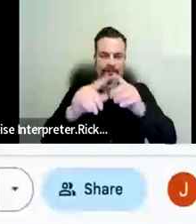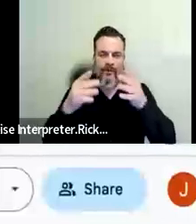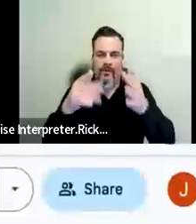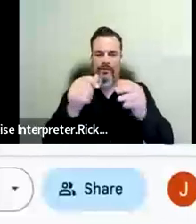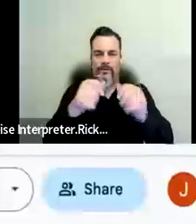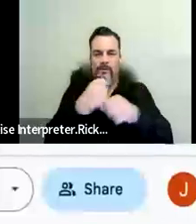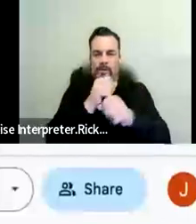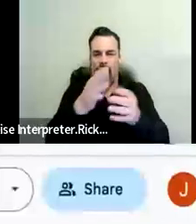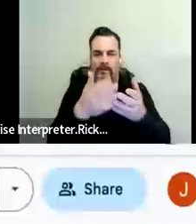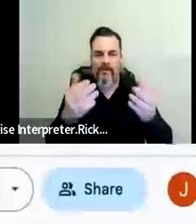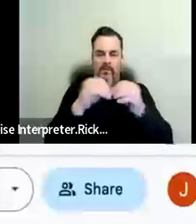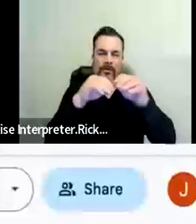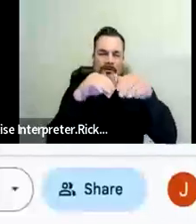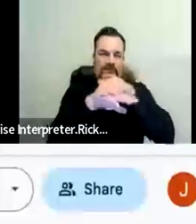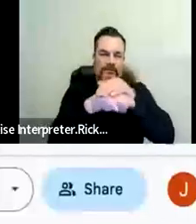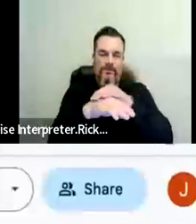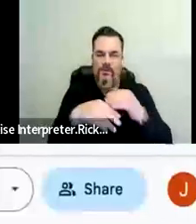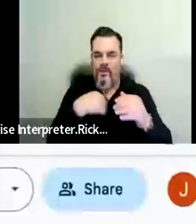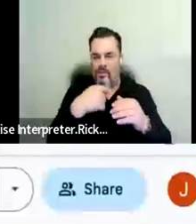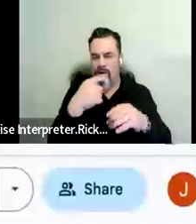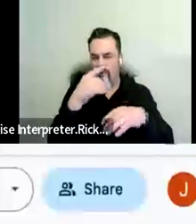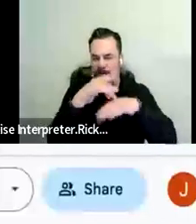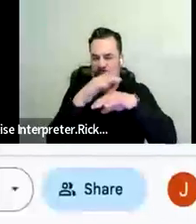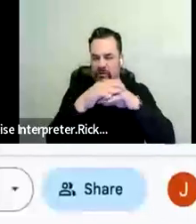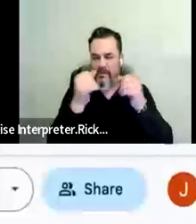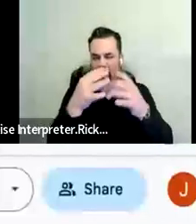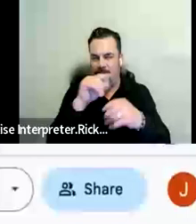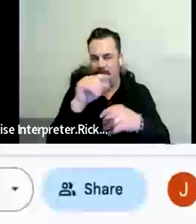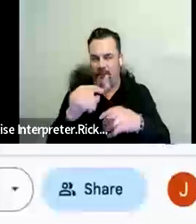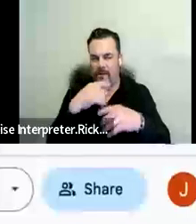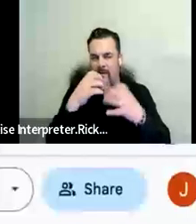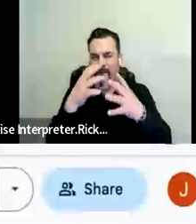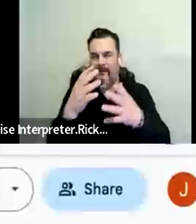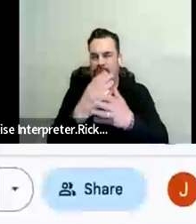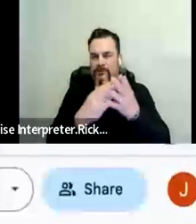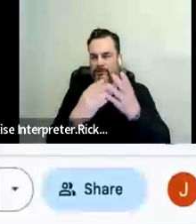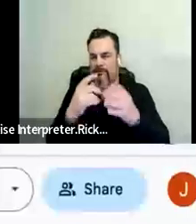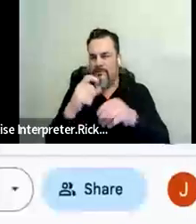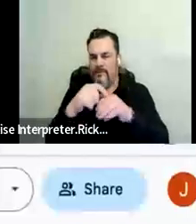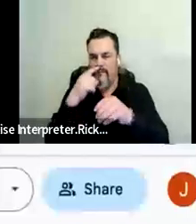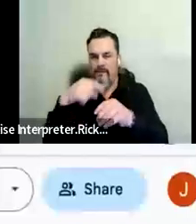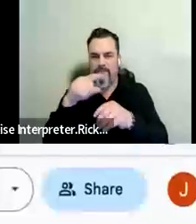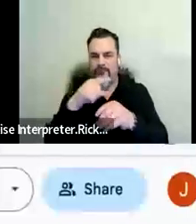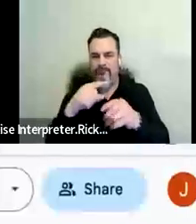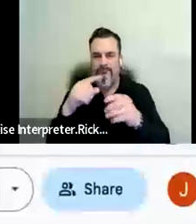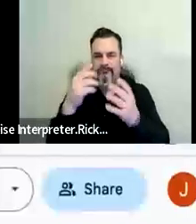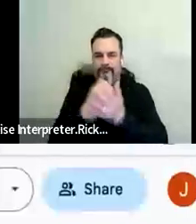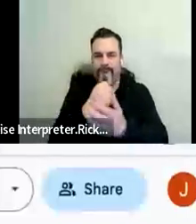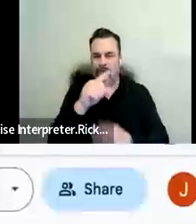make your materials more accessible. We've kind of touched on a lot of them, and I want to leave some room for some individual questions.